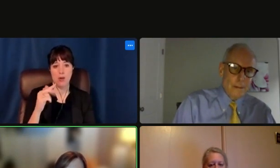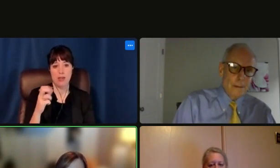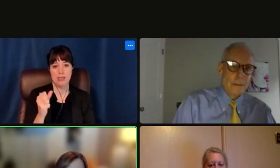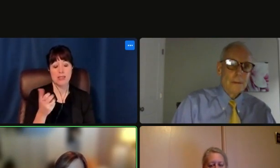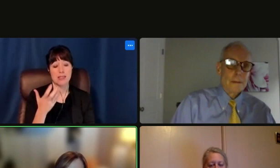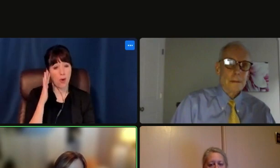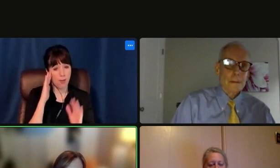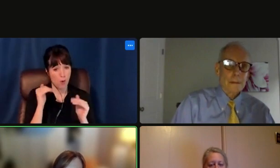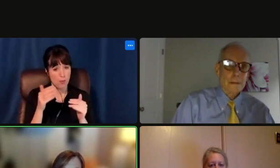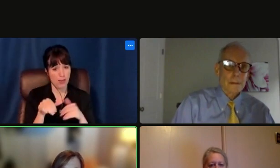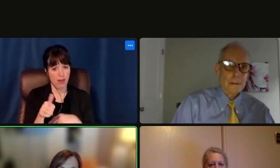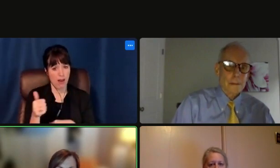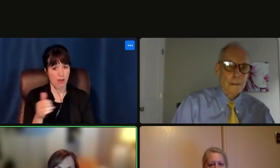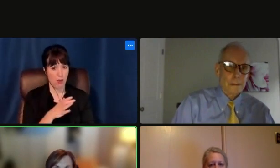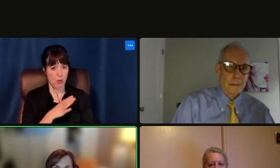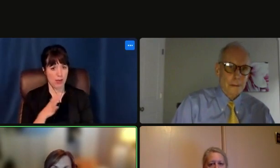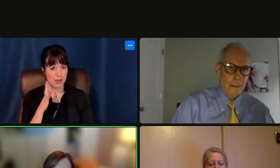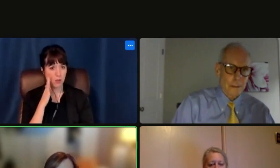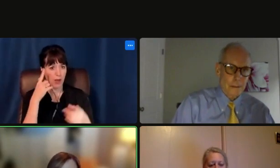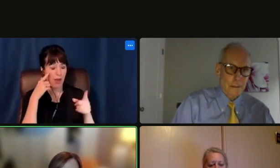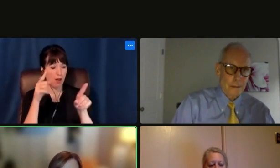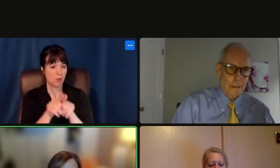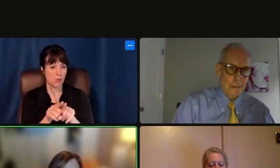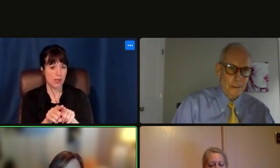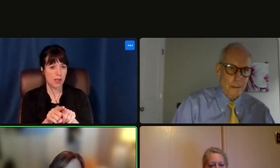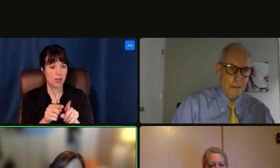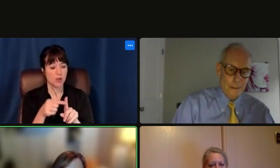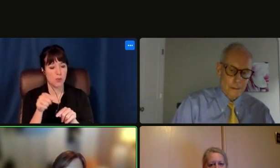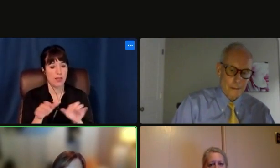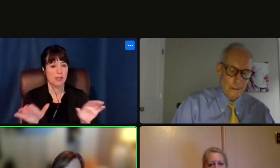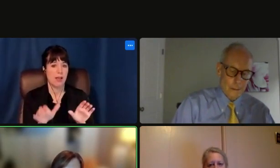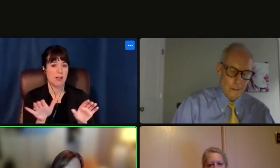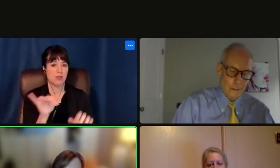hoping that other councilors would agree to this action.